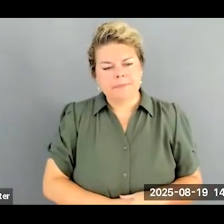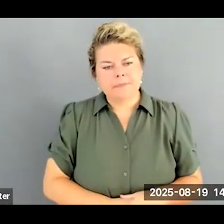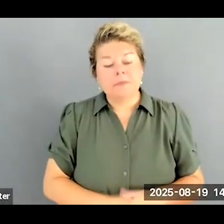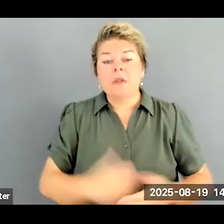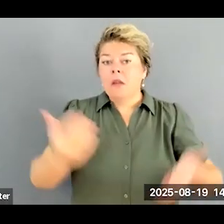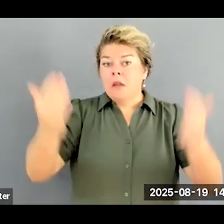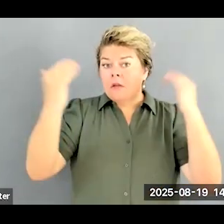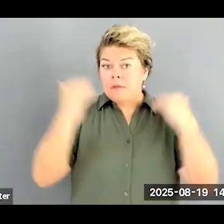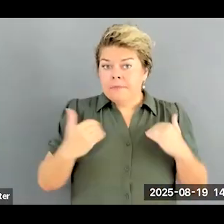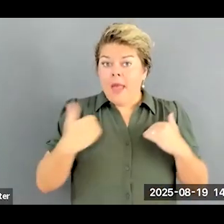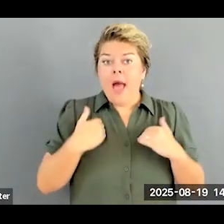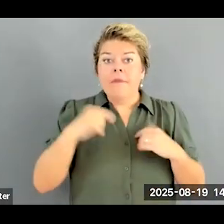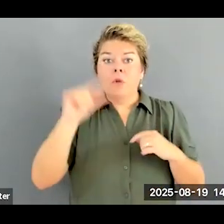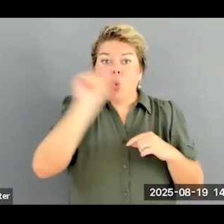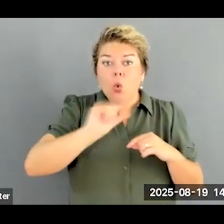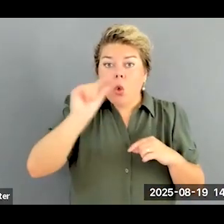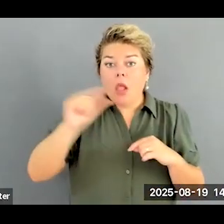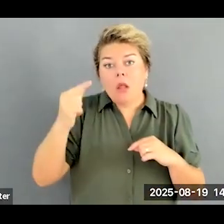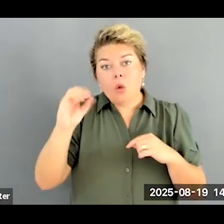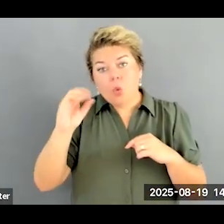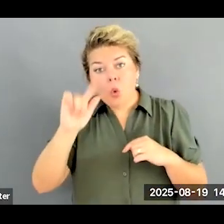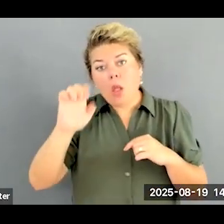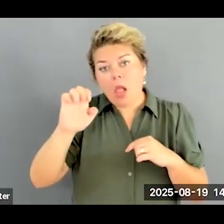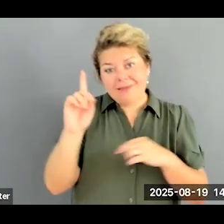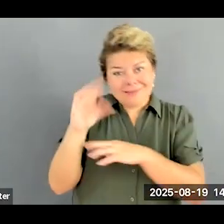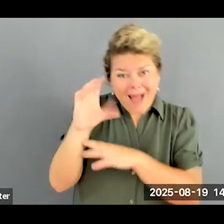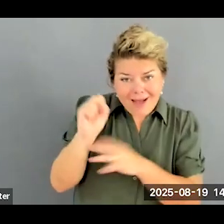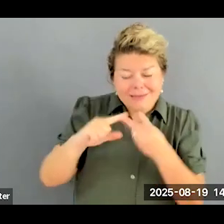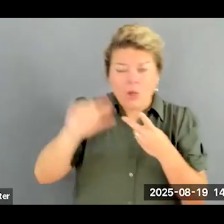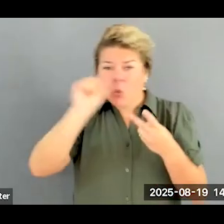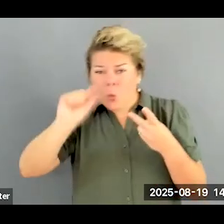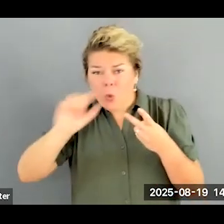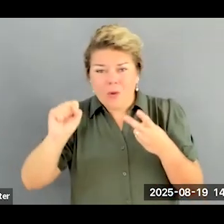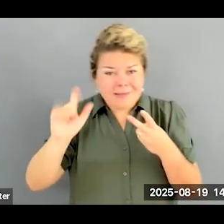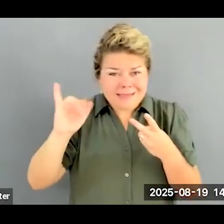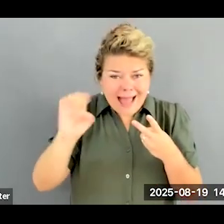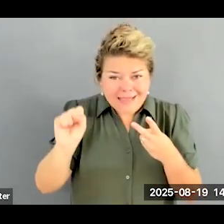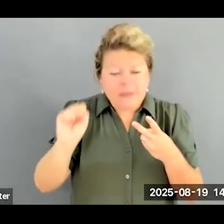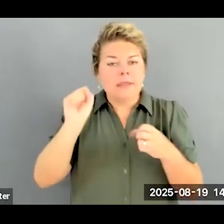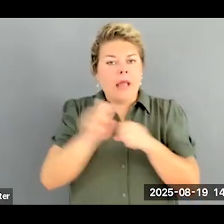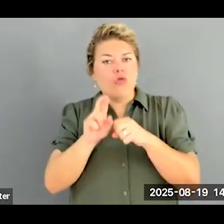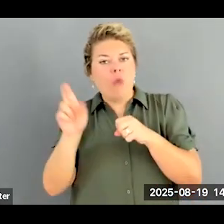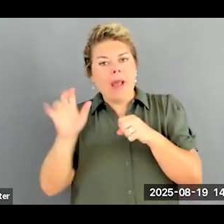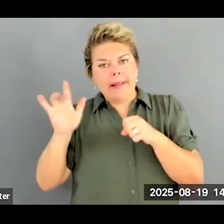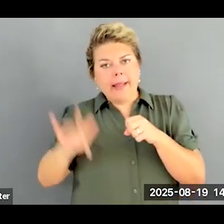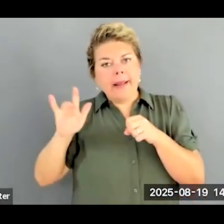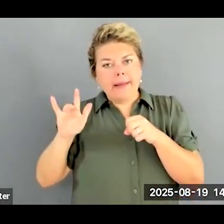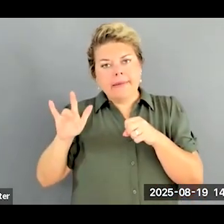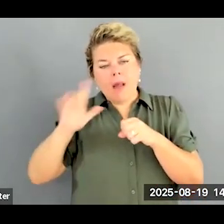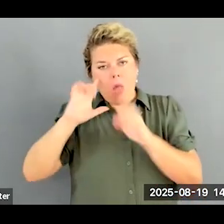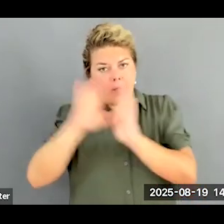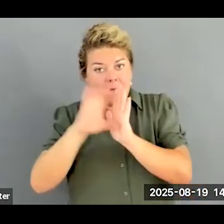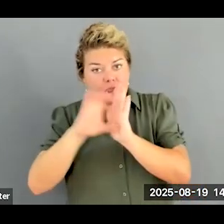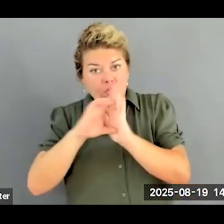The next one I have here is Google Docs and Google Slides. Same concept. You can right click on your image. This one, you will be